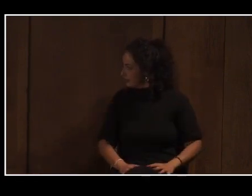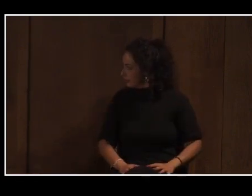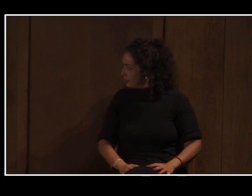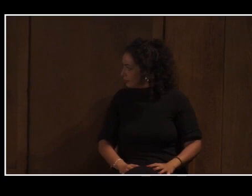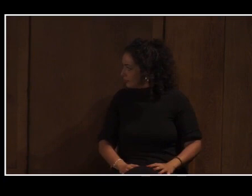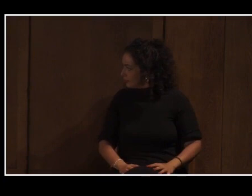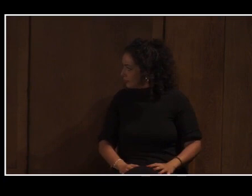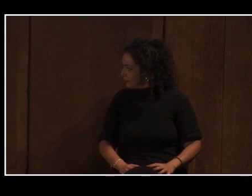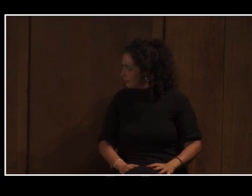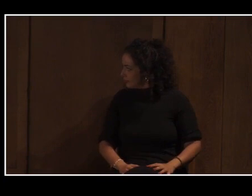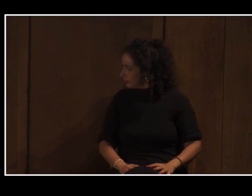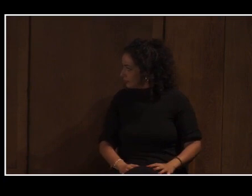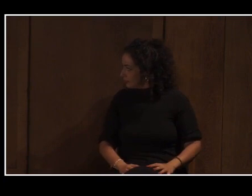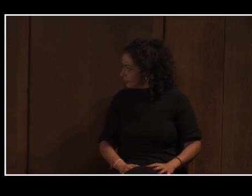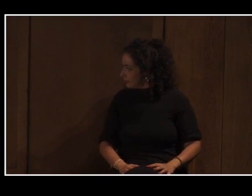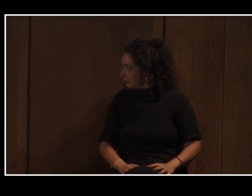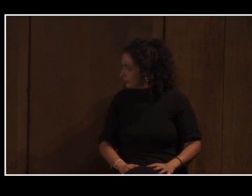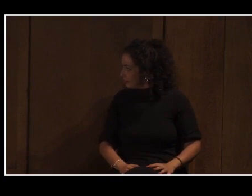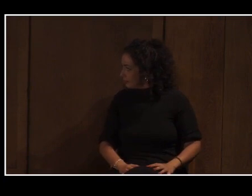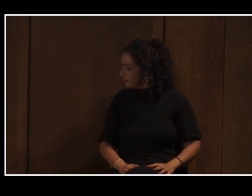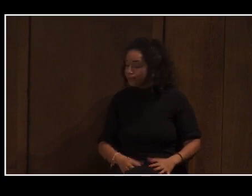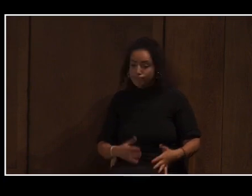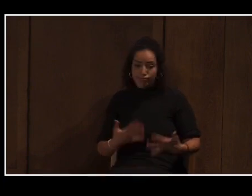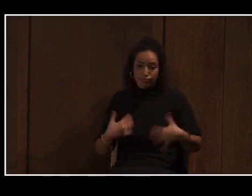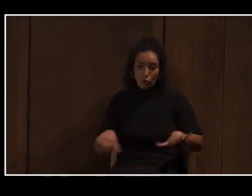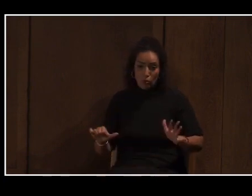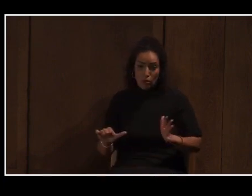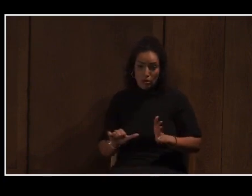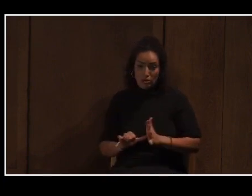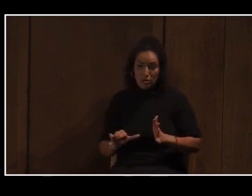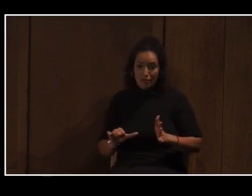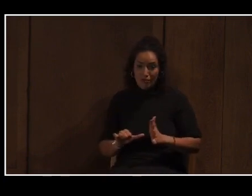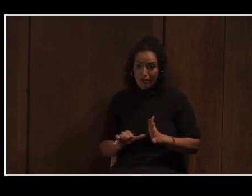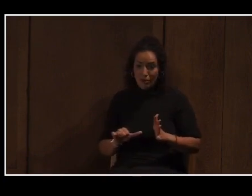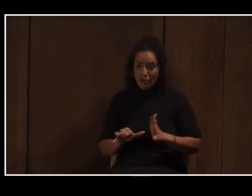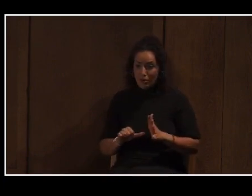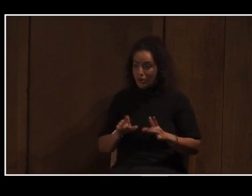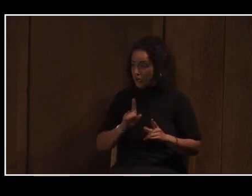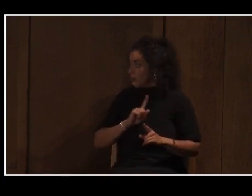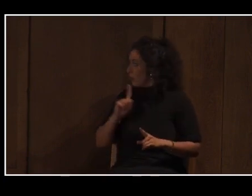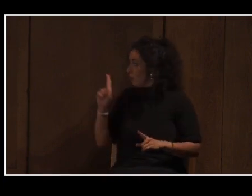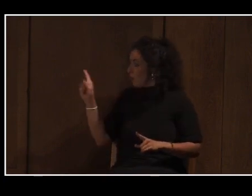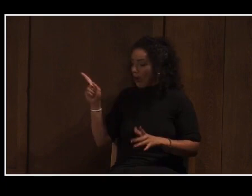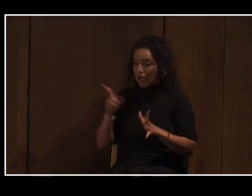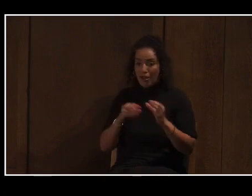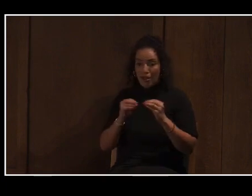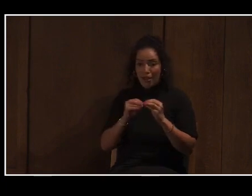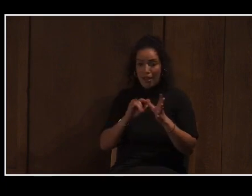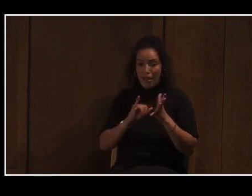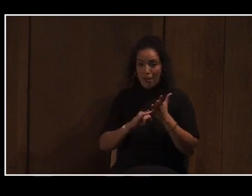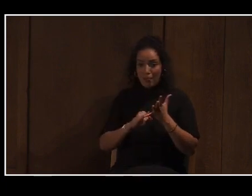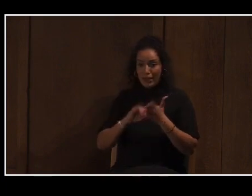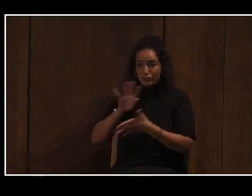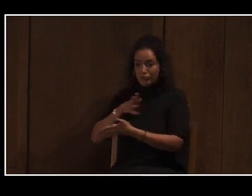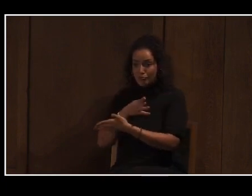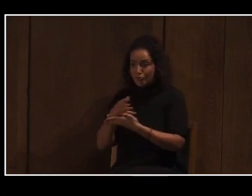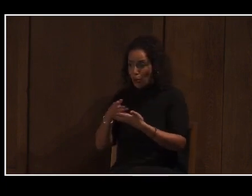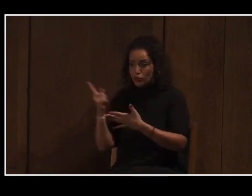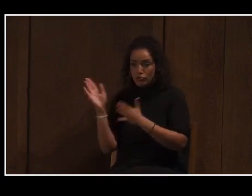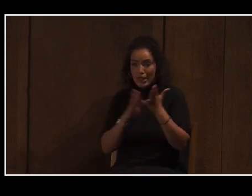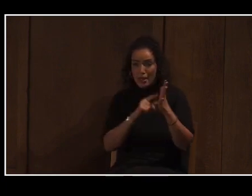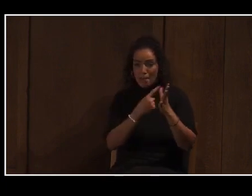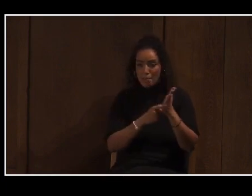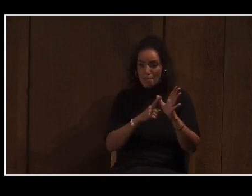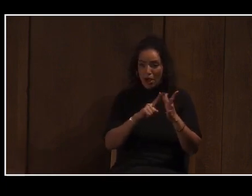I must say it actually is a very hard act to follow, because we will sandwich cities between poetry and more poetry and then a megalopolis.